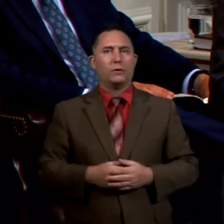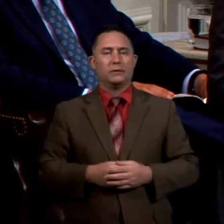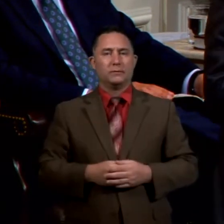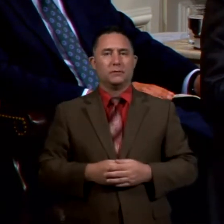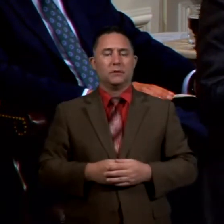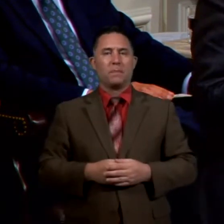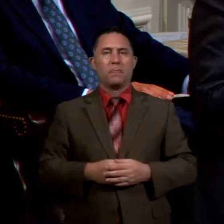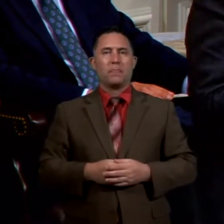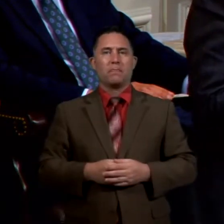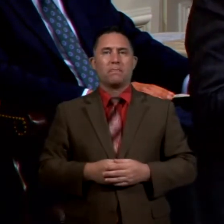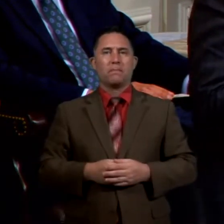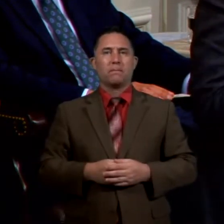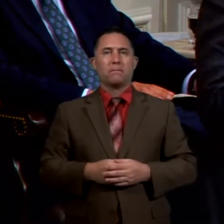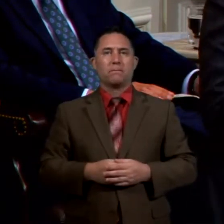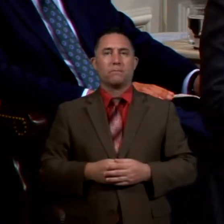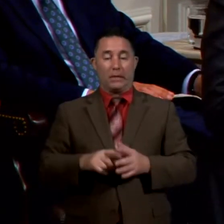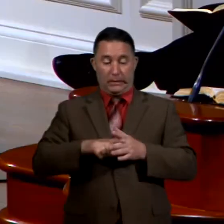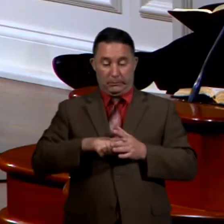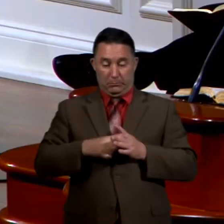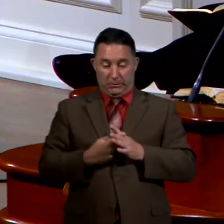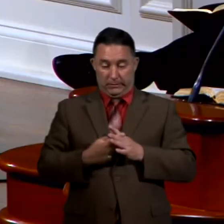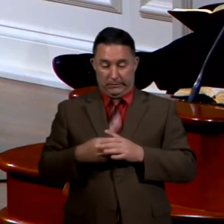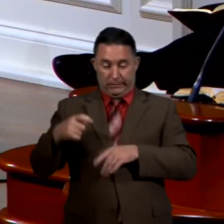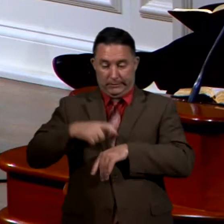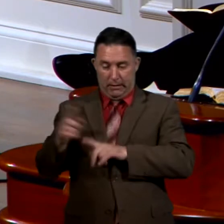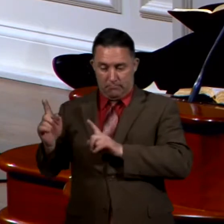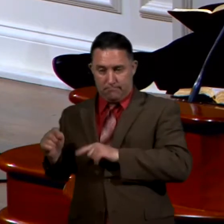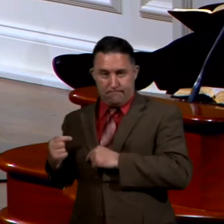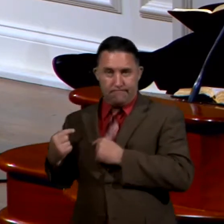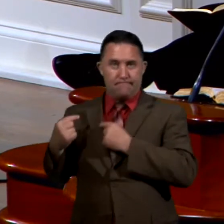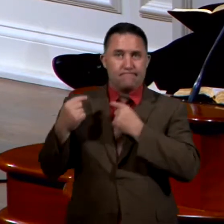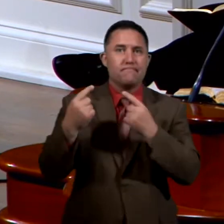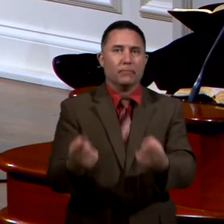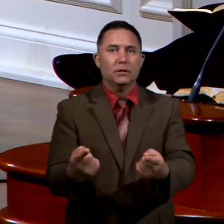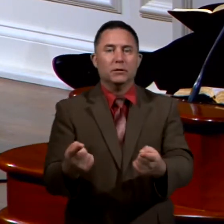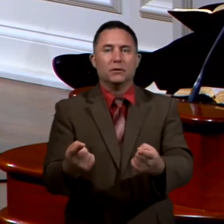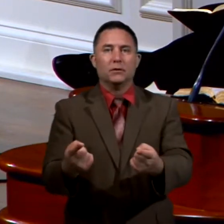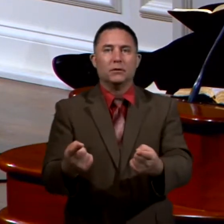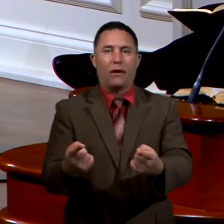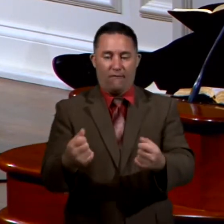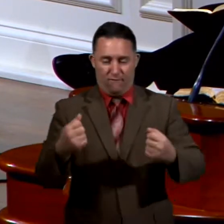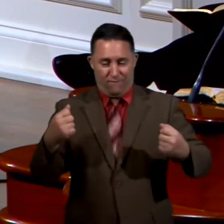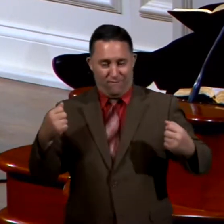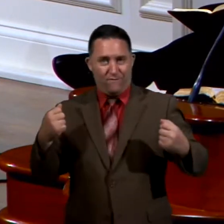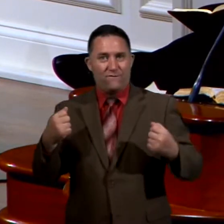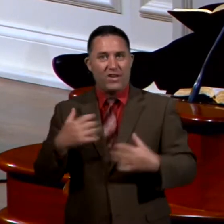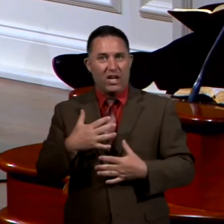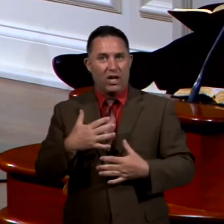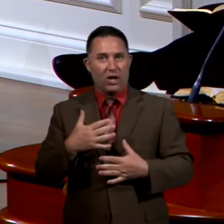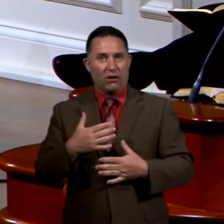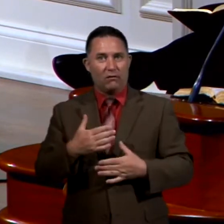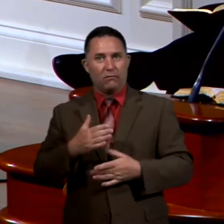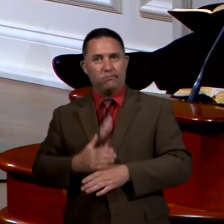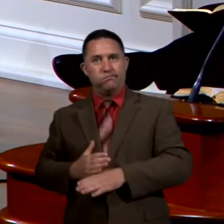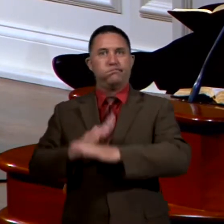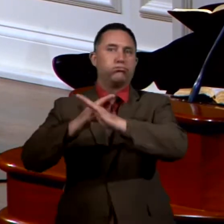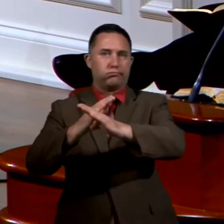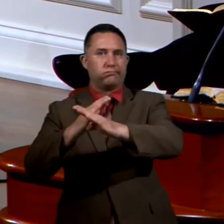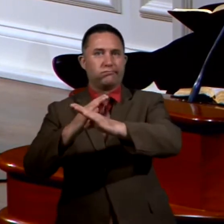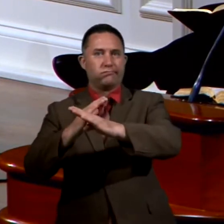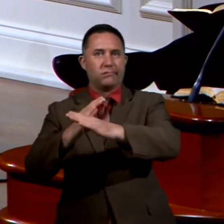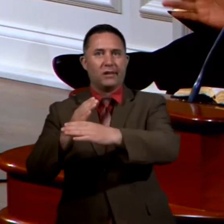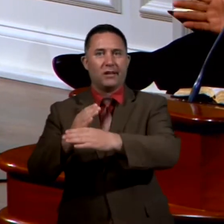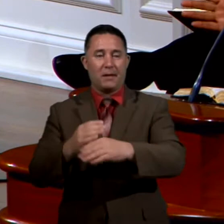sense of the very beginning of time, it was fear that came in between as an obstacle